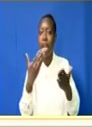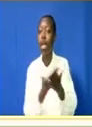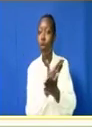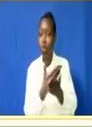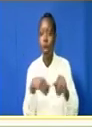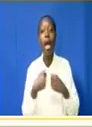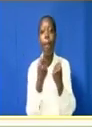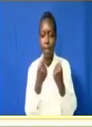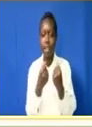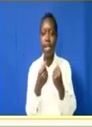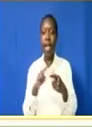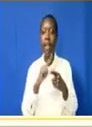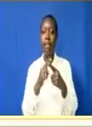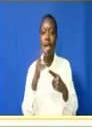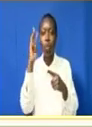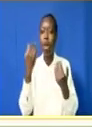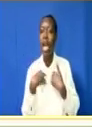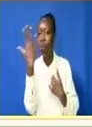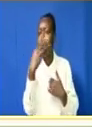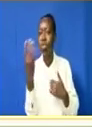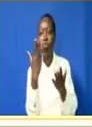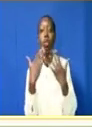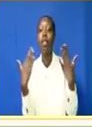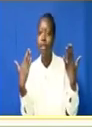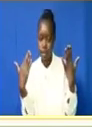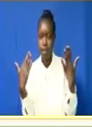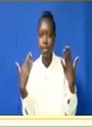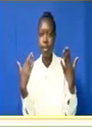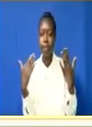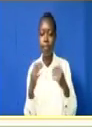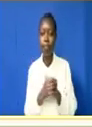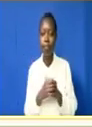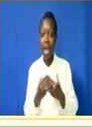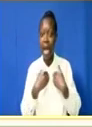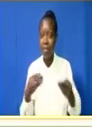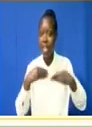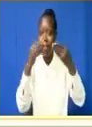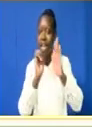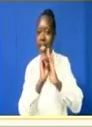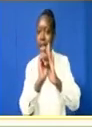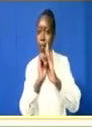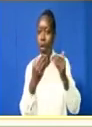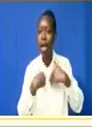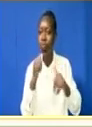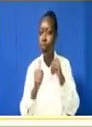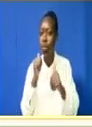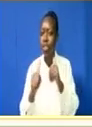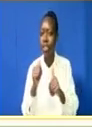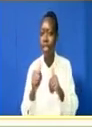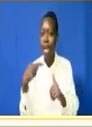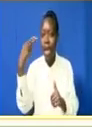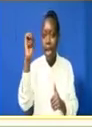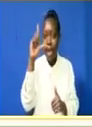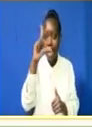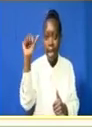Mm-hmm. They are definitely going to attract the tourists. Mm-hmm. Like I've given you the example we have. That is the Hell's Gate.